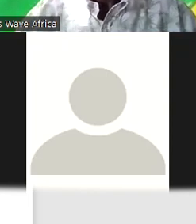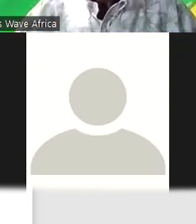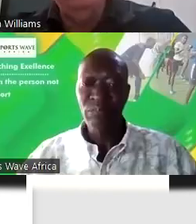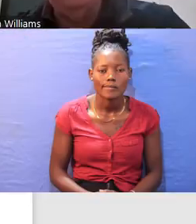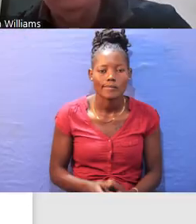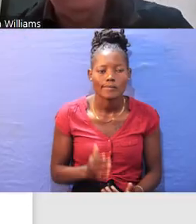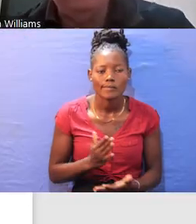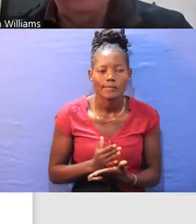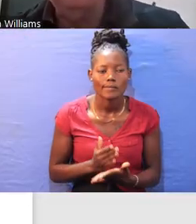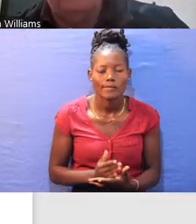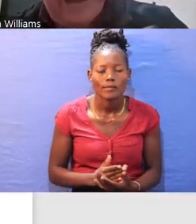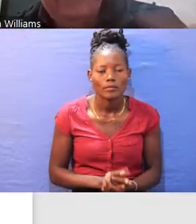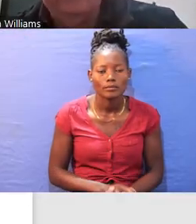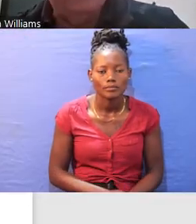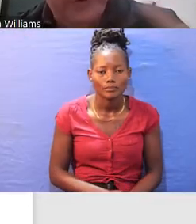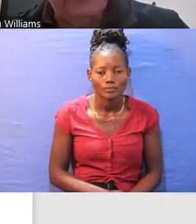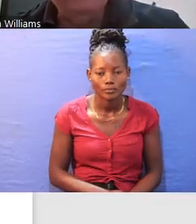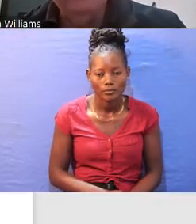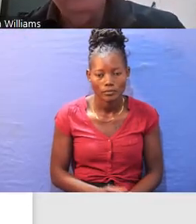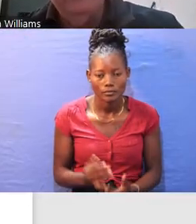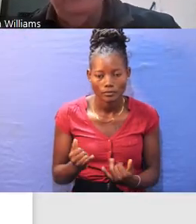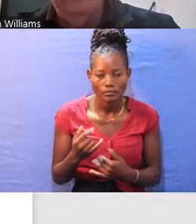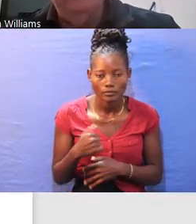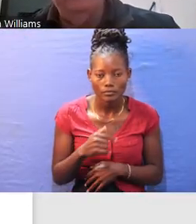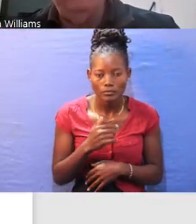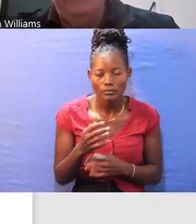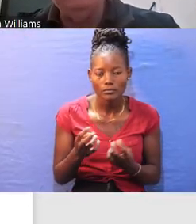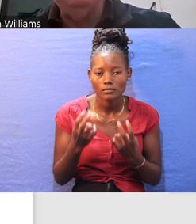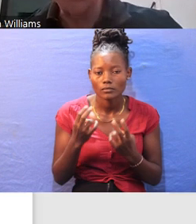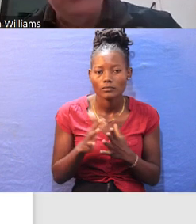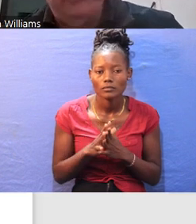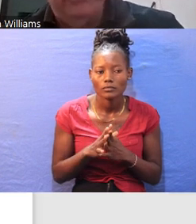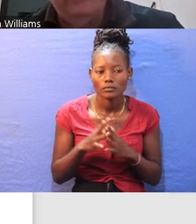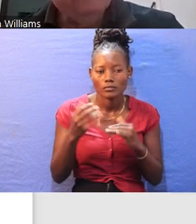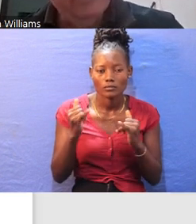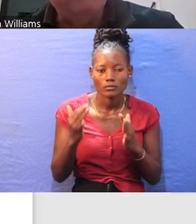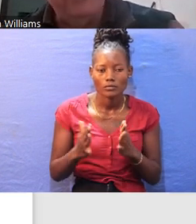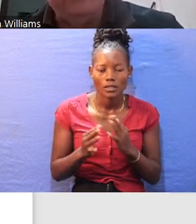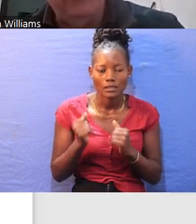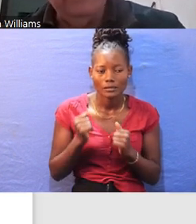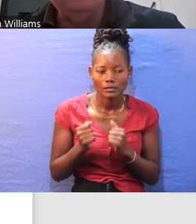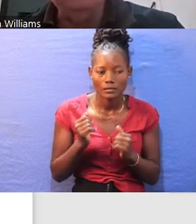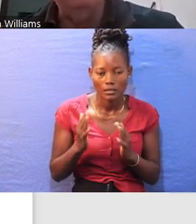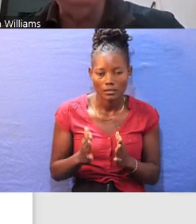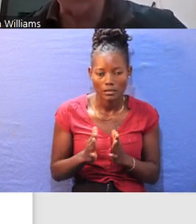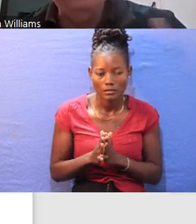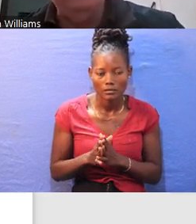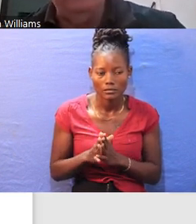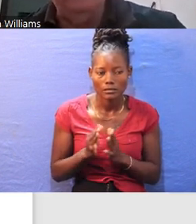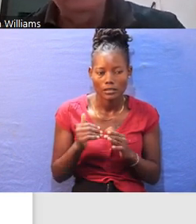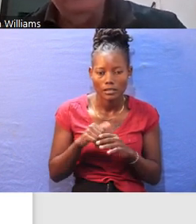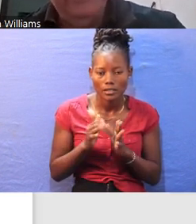So when we look at a group of sprinters or athletes or runners, you'll find in general, it's not a perfect correlation, but